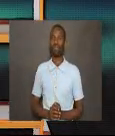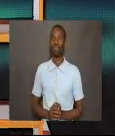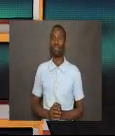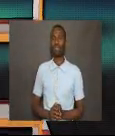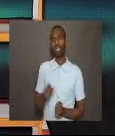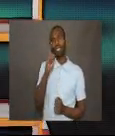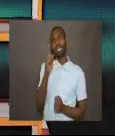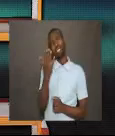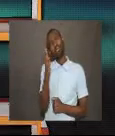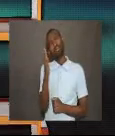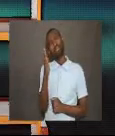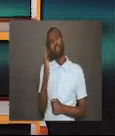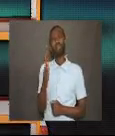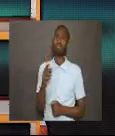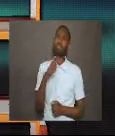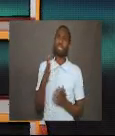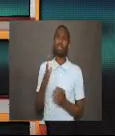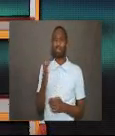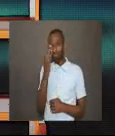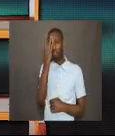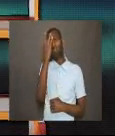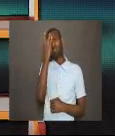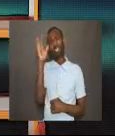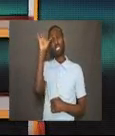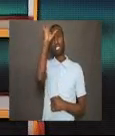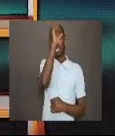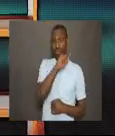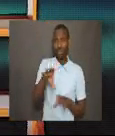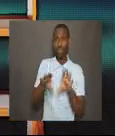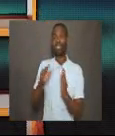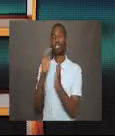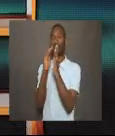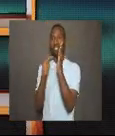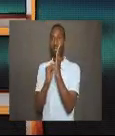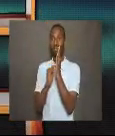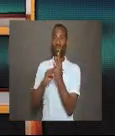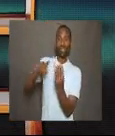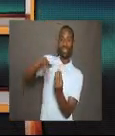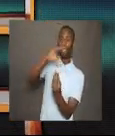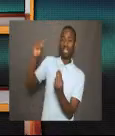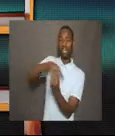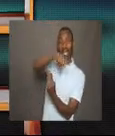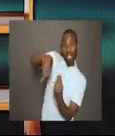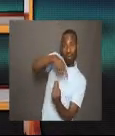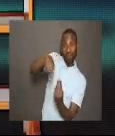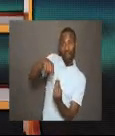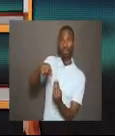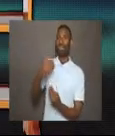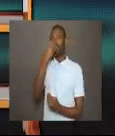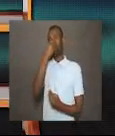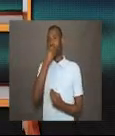It seems common sense to assume that the system and the surroundings are in